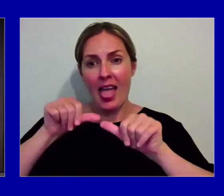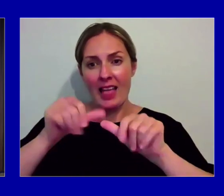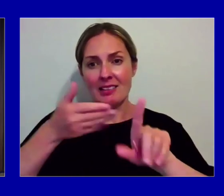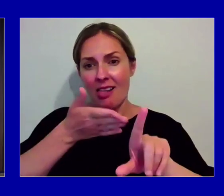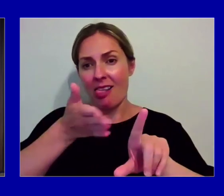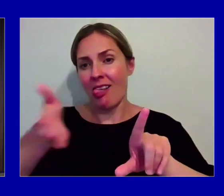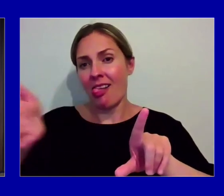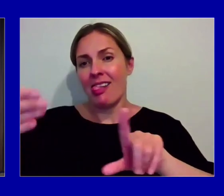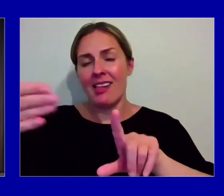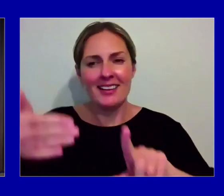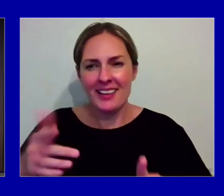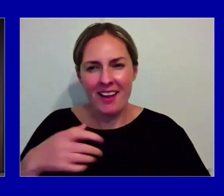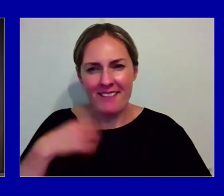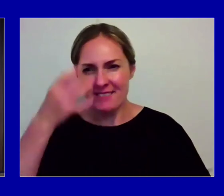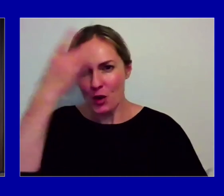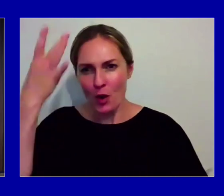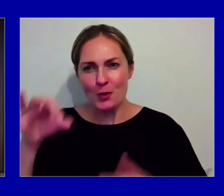questions here.